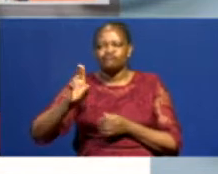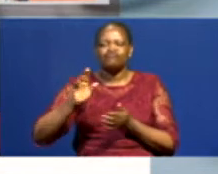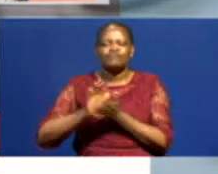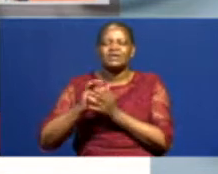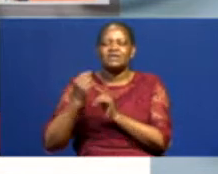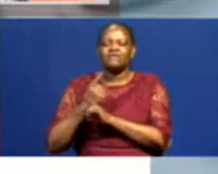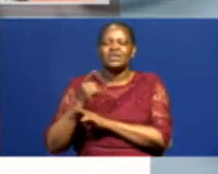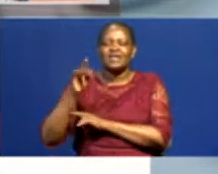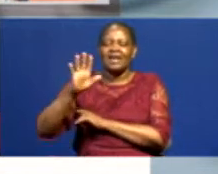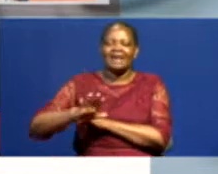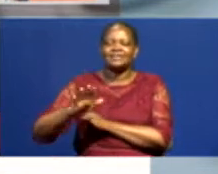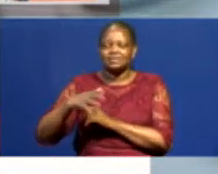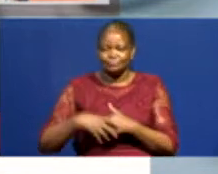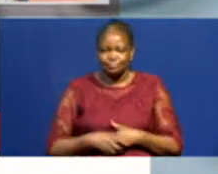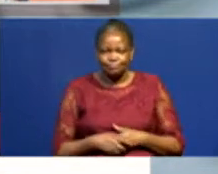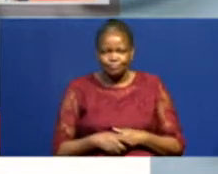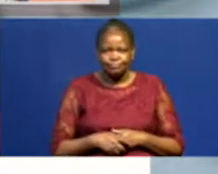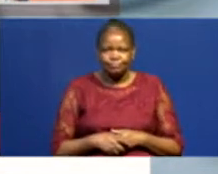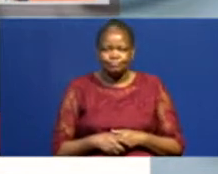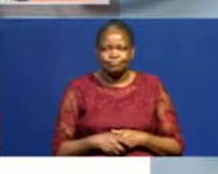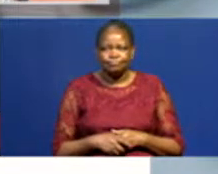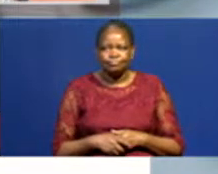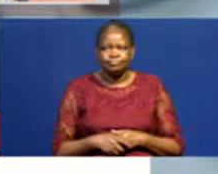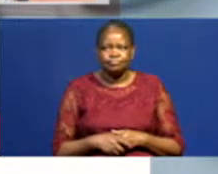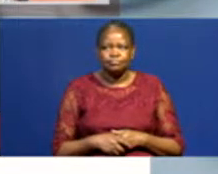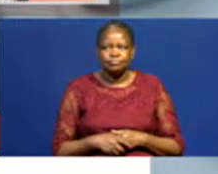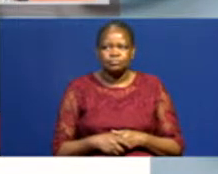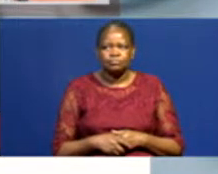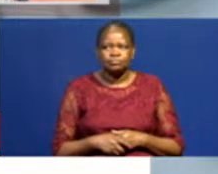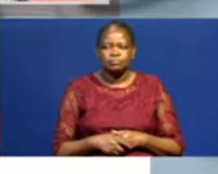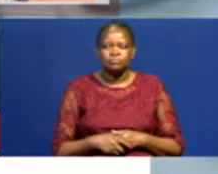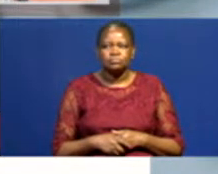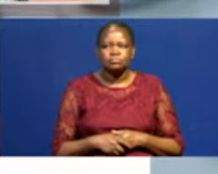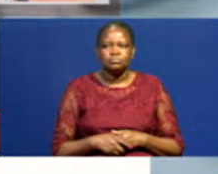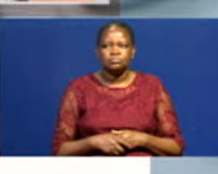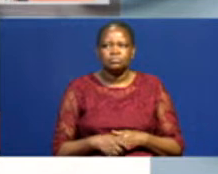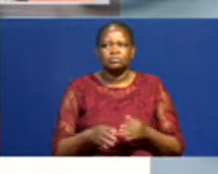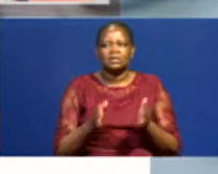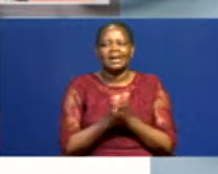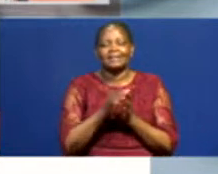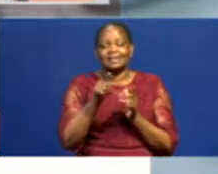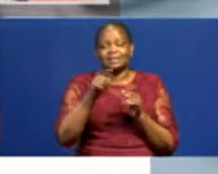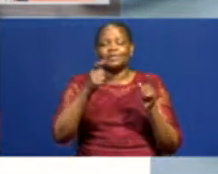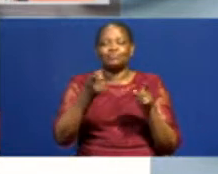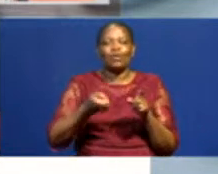that are marooned. And of course, the number may increase